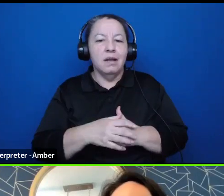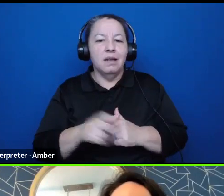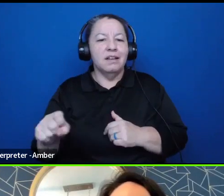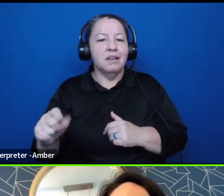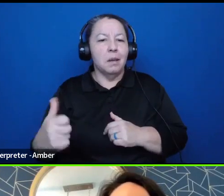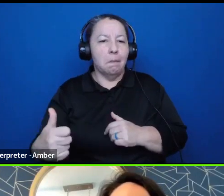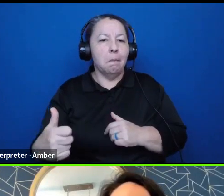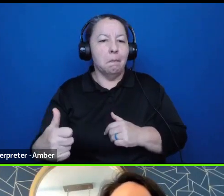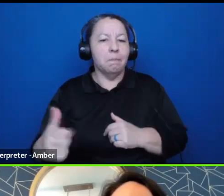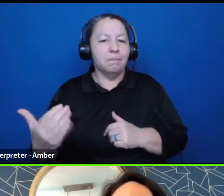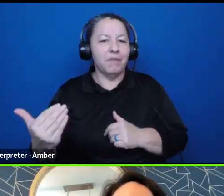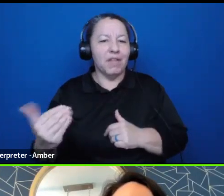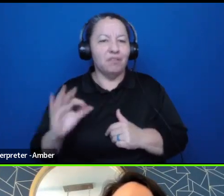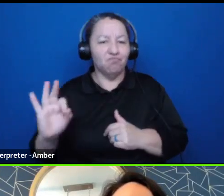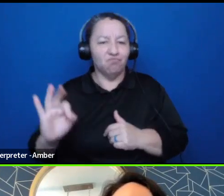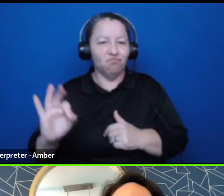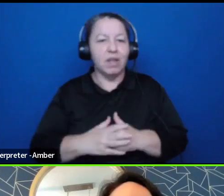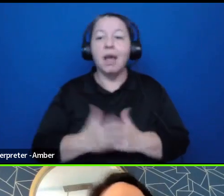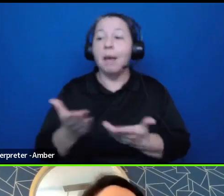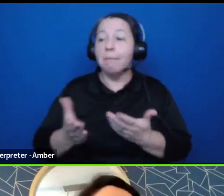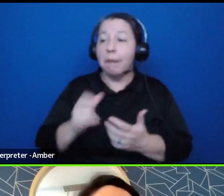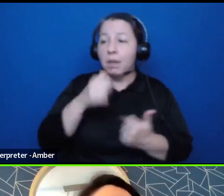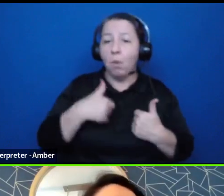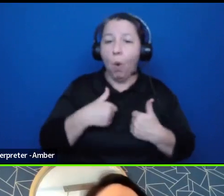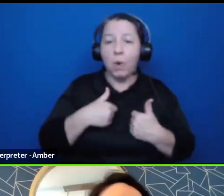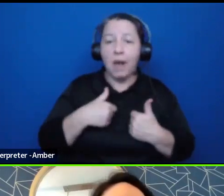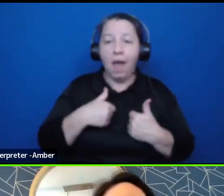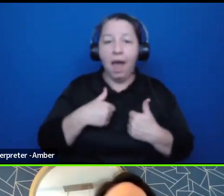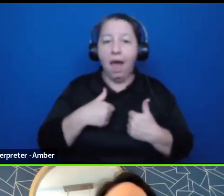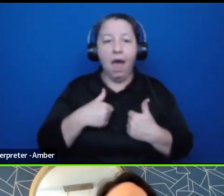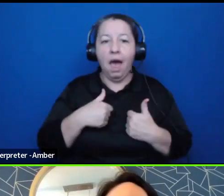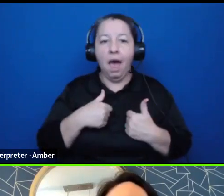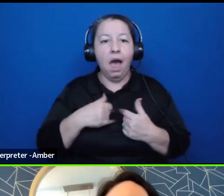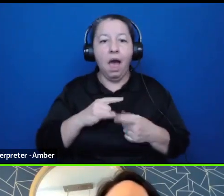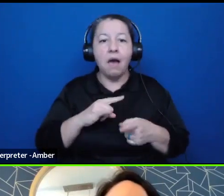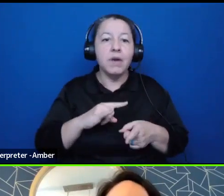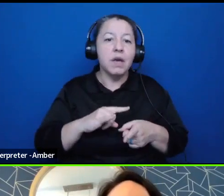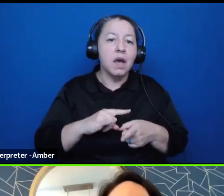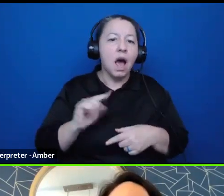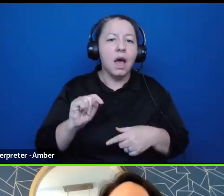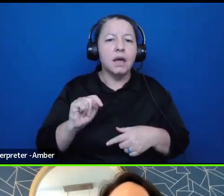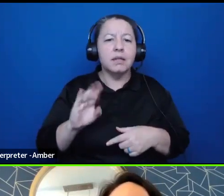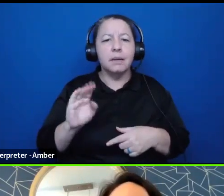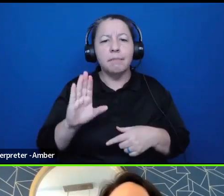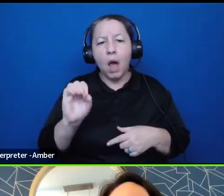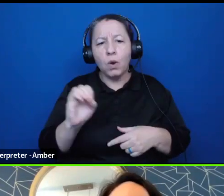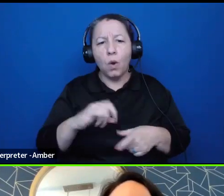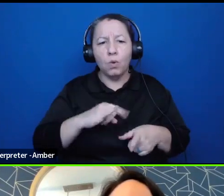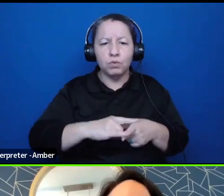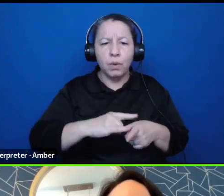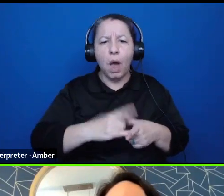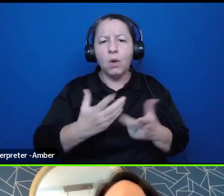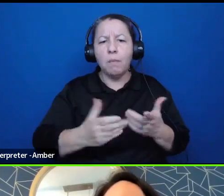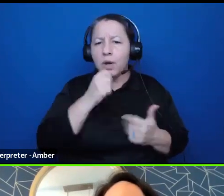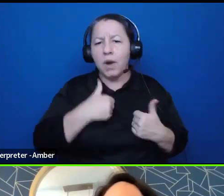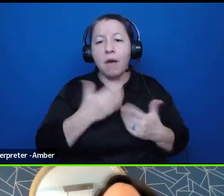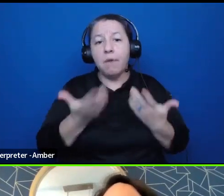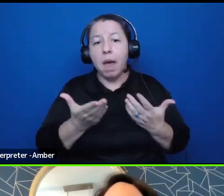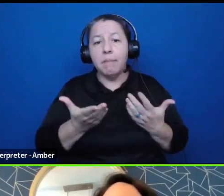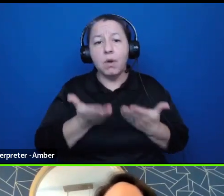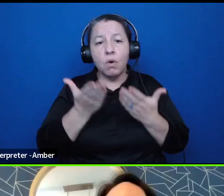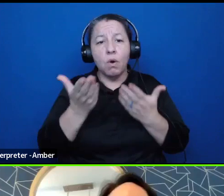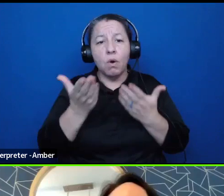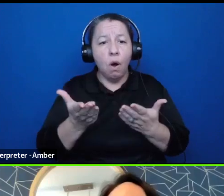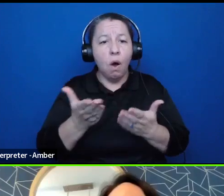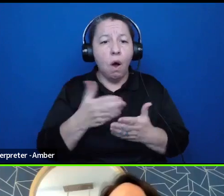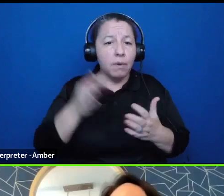have tobacco with them. But maybe they have a piece of hair they can offer for that plant relative that, that they want to